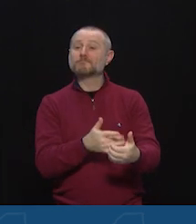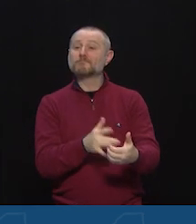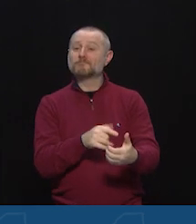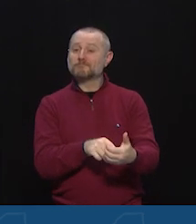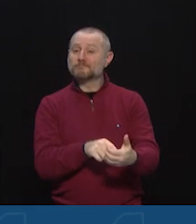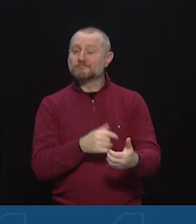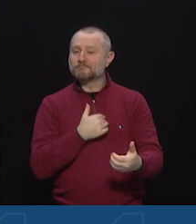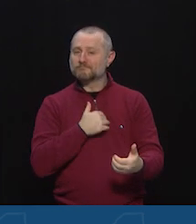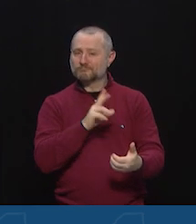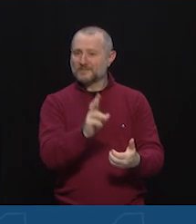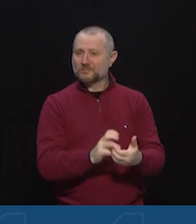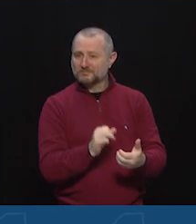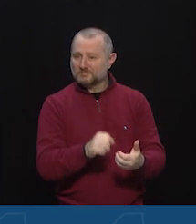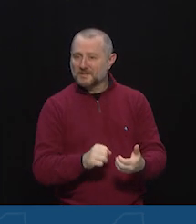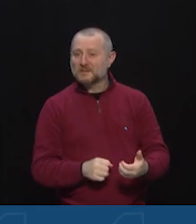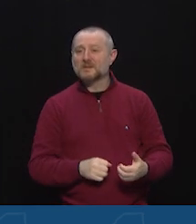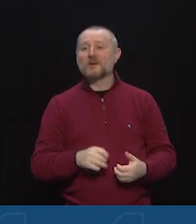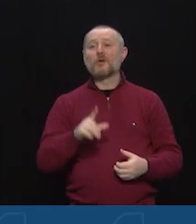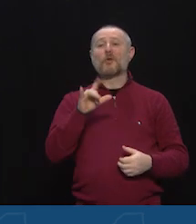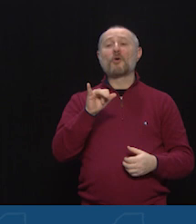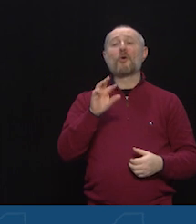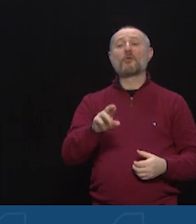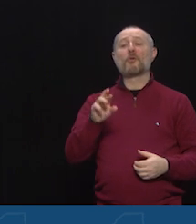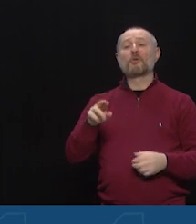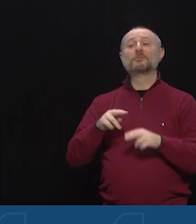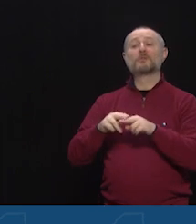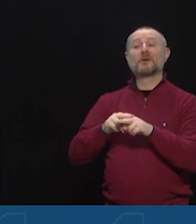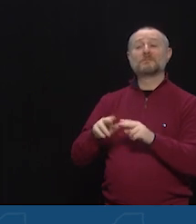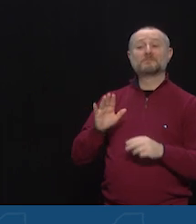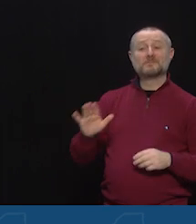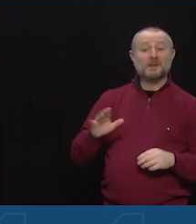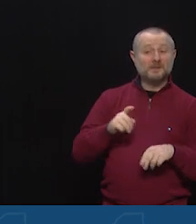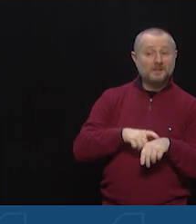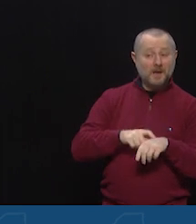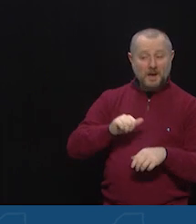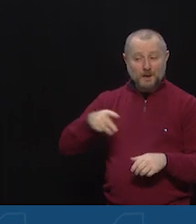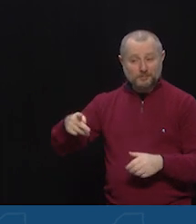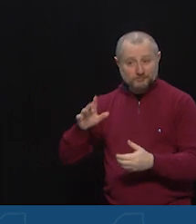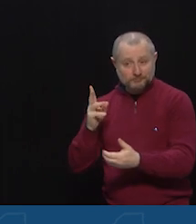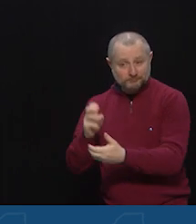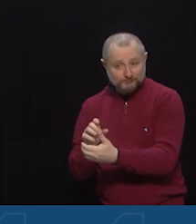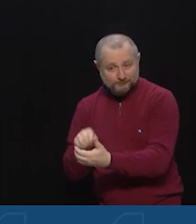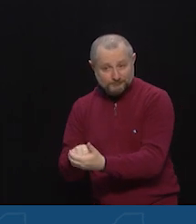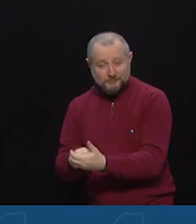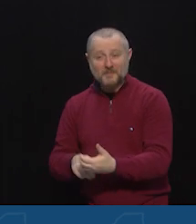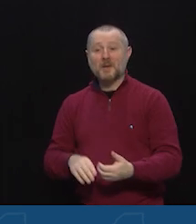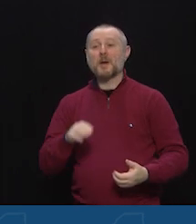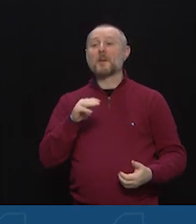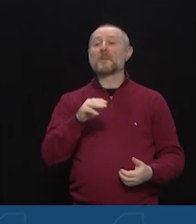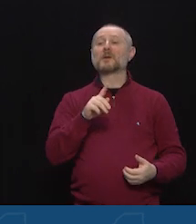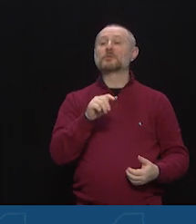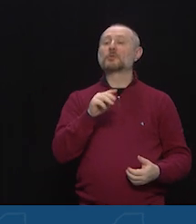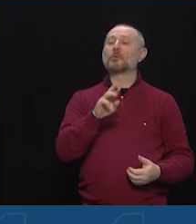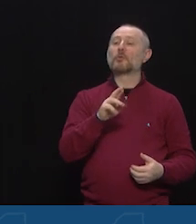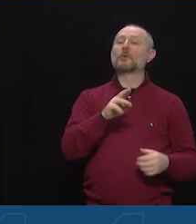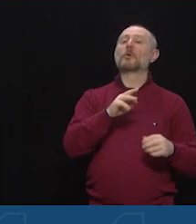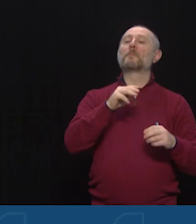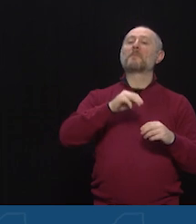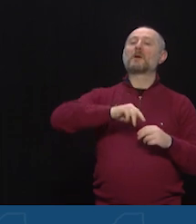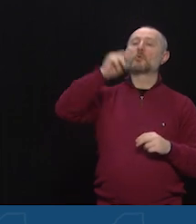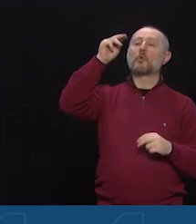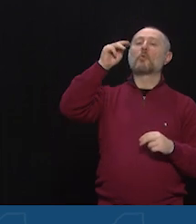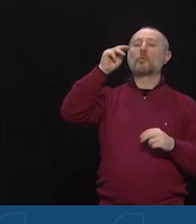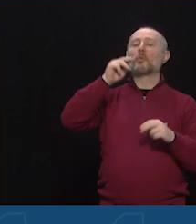MTA, the LIRR train time app, and the MNR, Metro North train time app, and use the